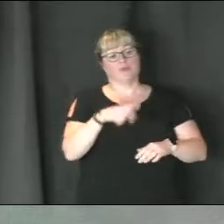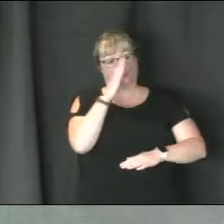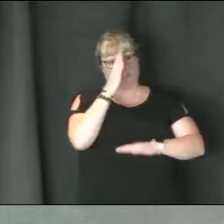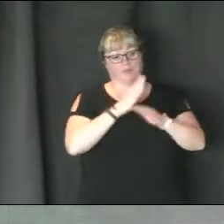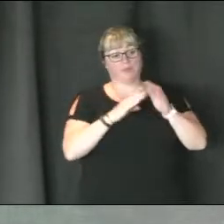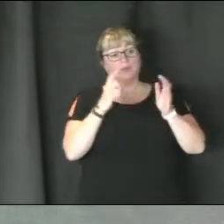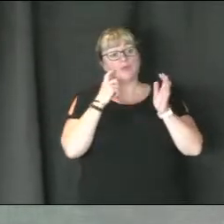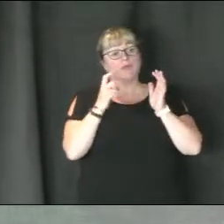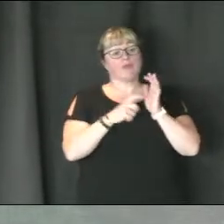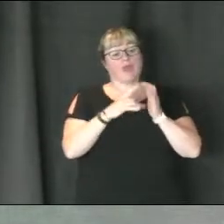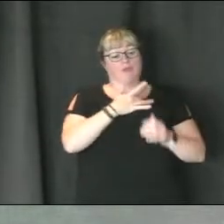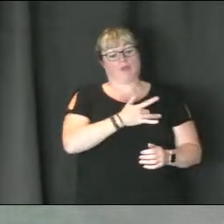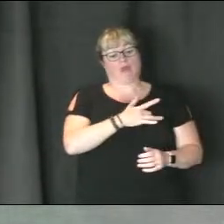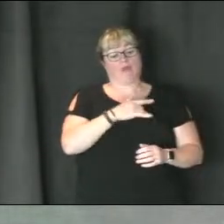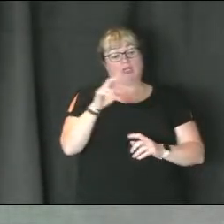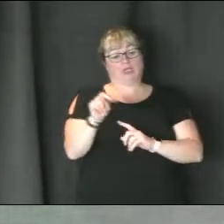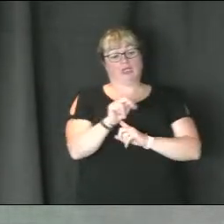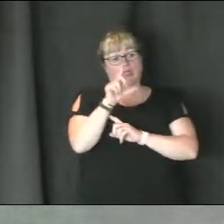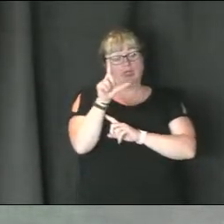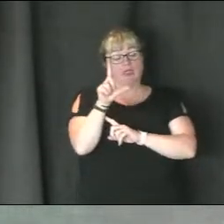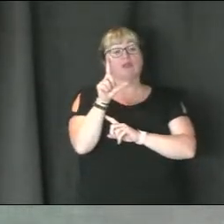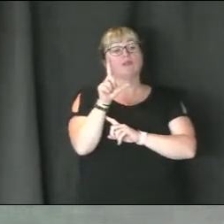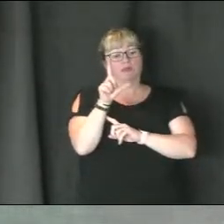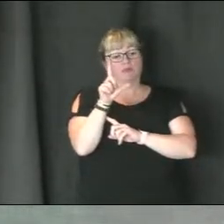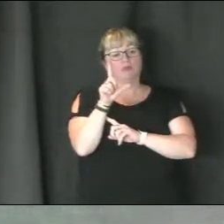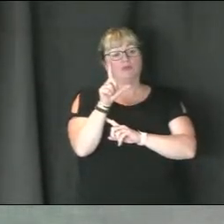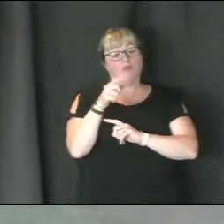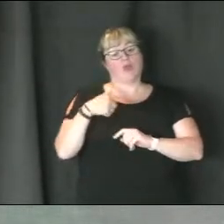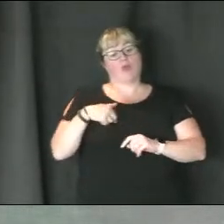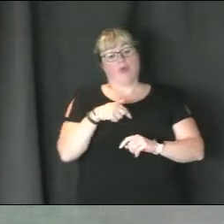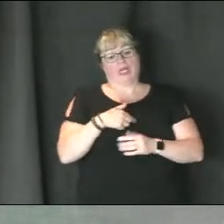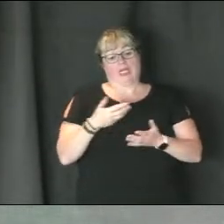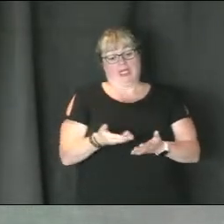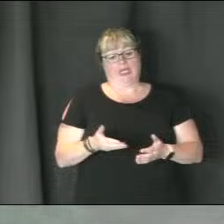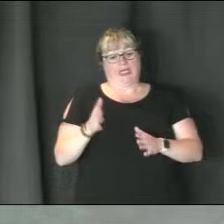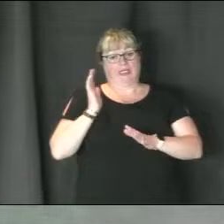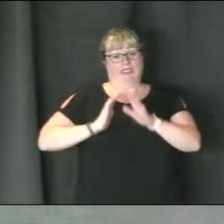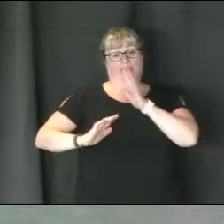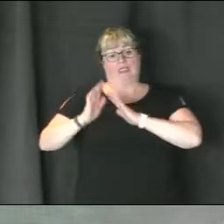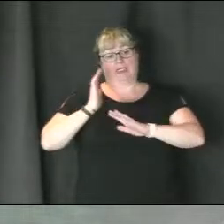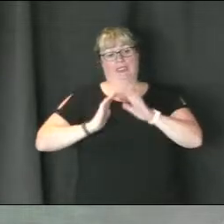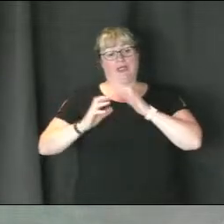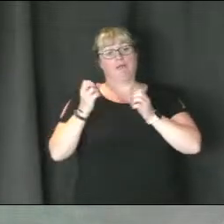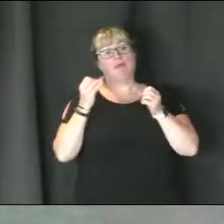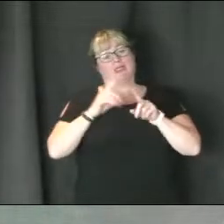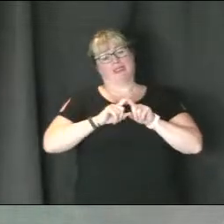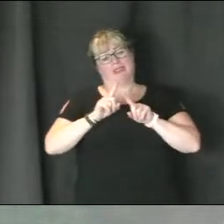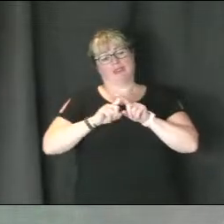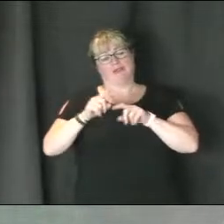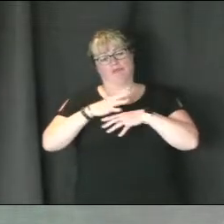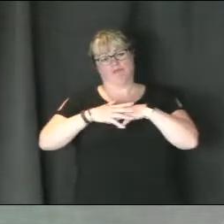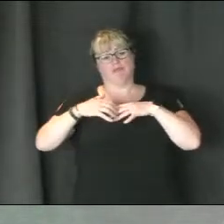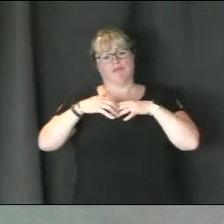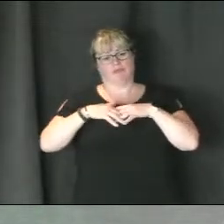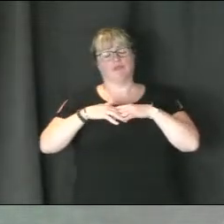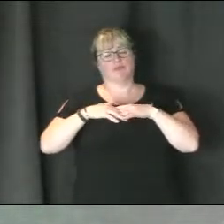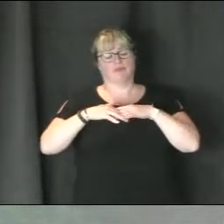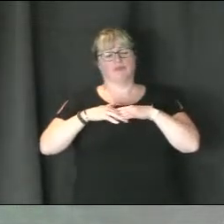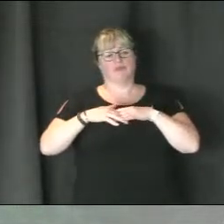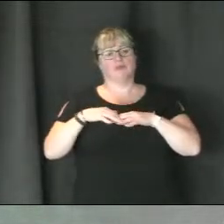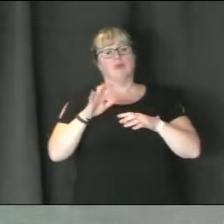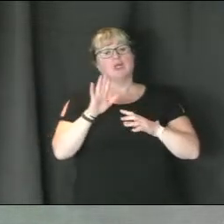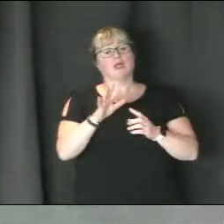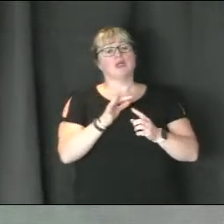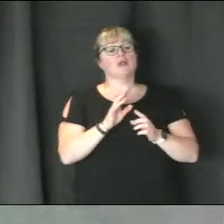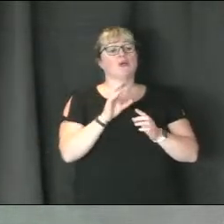that the province of Newfoundland and Labrador has served as the ancestral homeland for numerous Indigenous communities, each with their